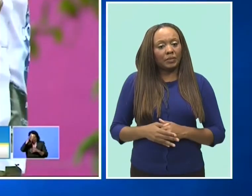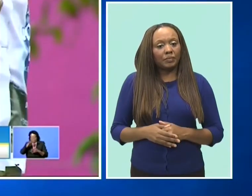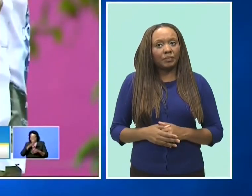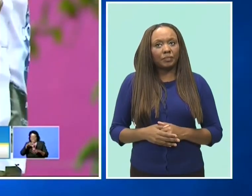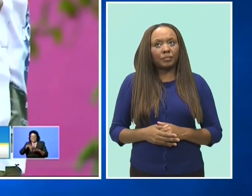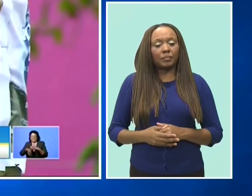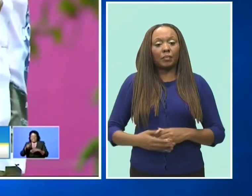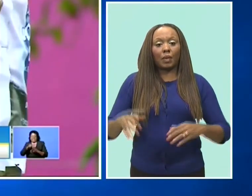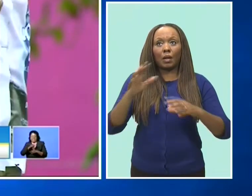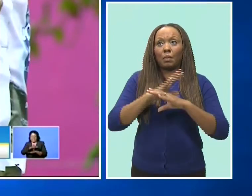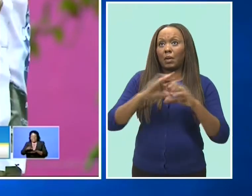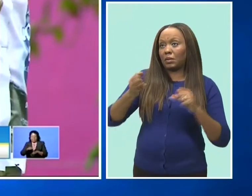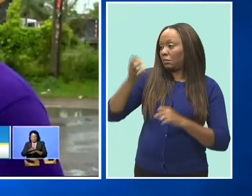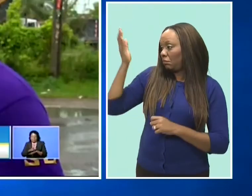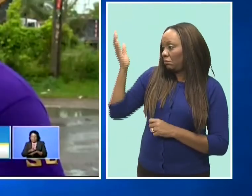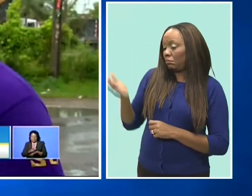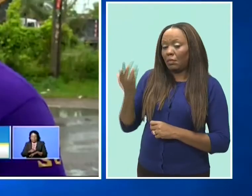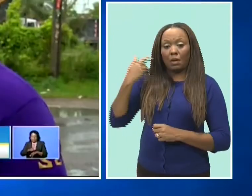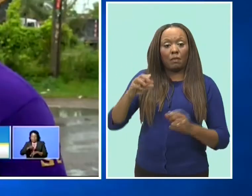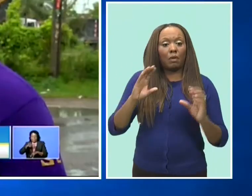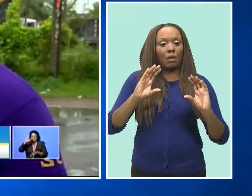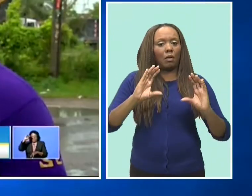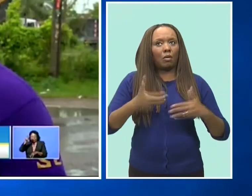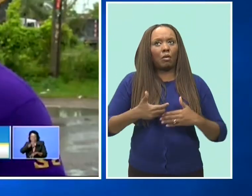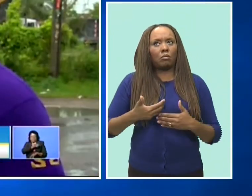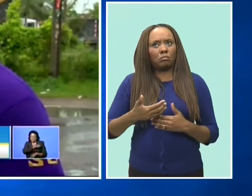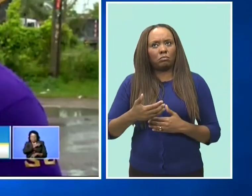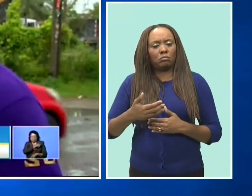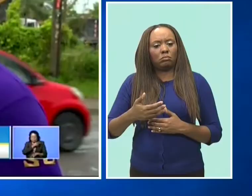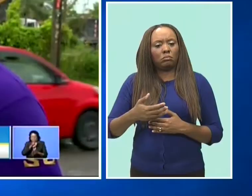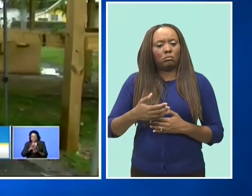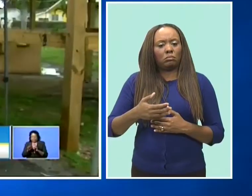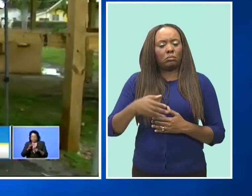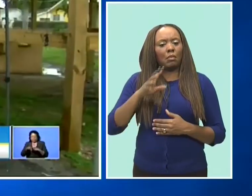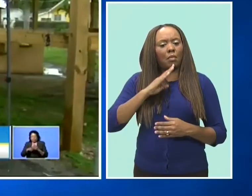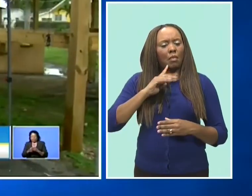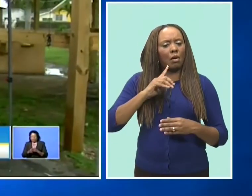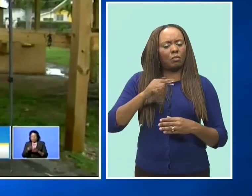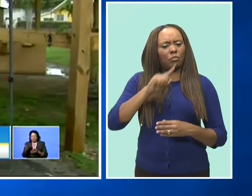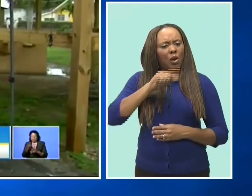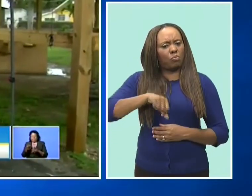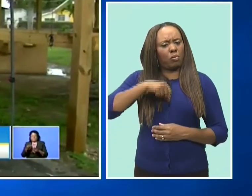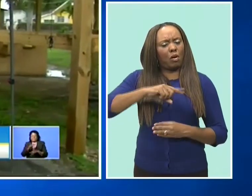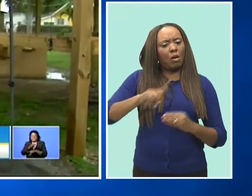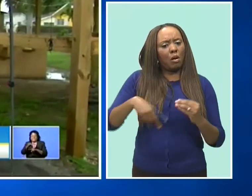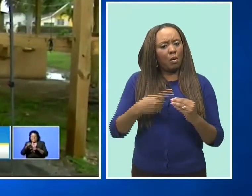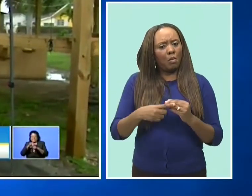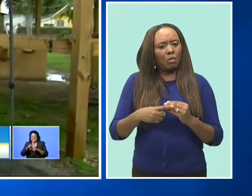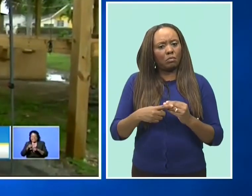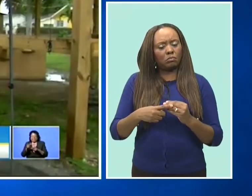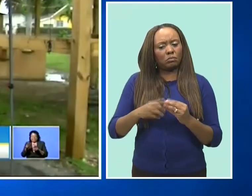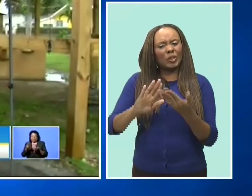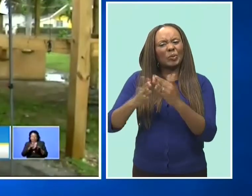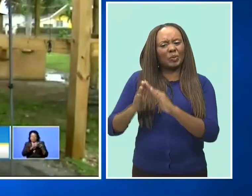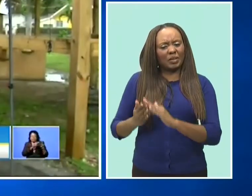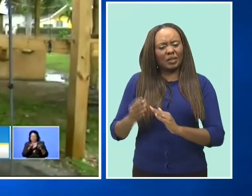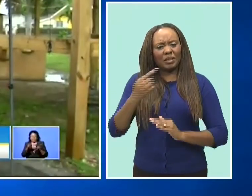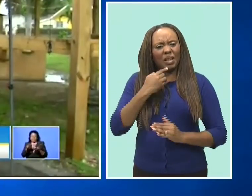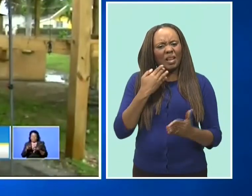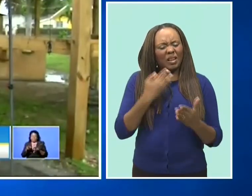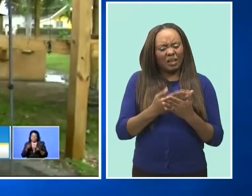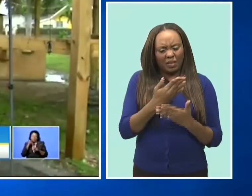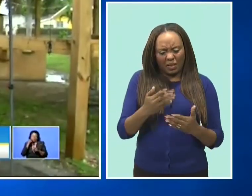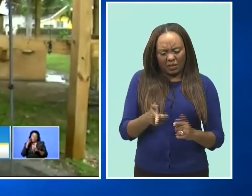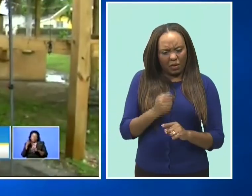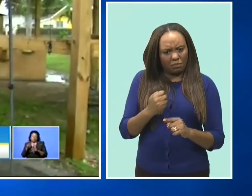President of Future of Our Neighborhoods, Jamal Strawn, boasts of his Nassau Village roots. He started PHONE 2 years ago to show that good things still